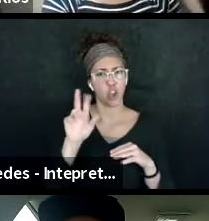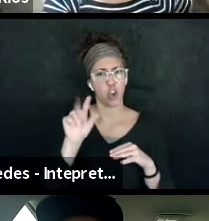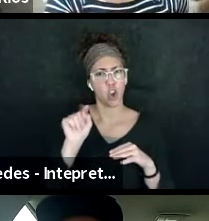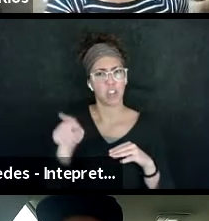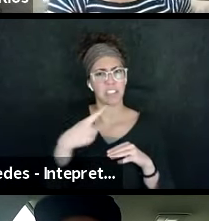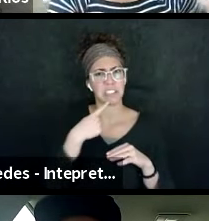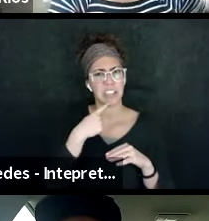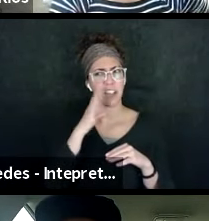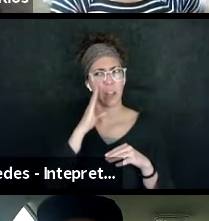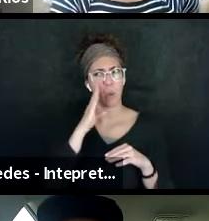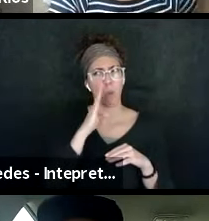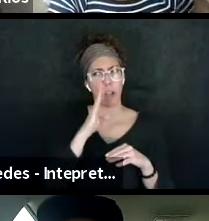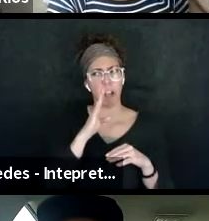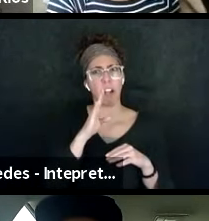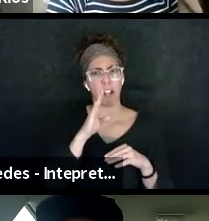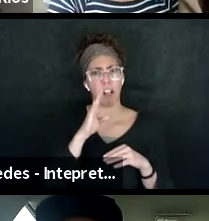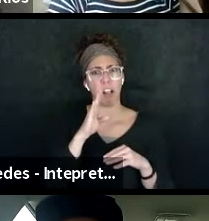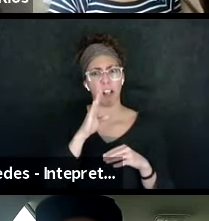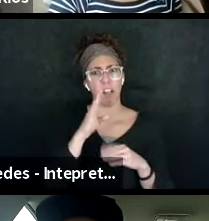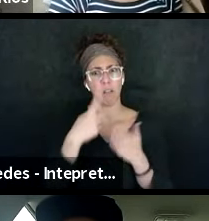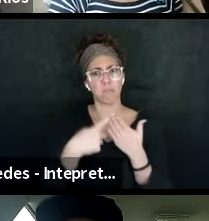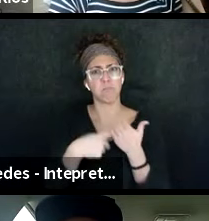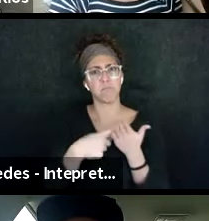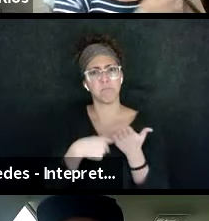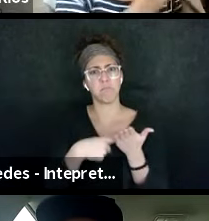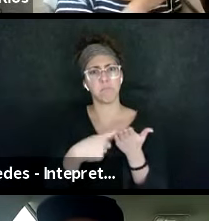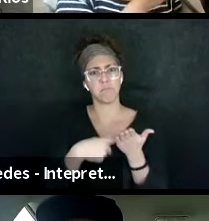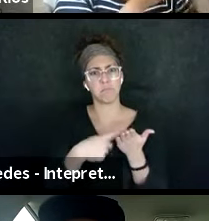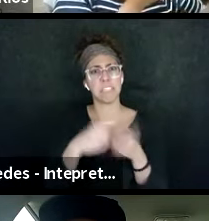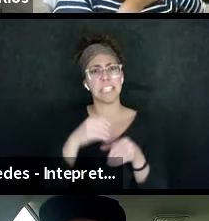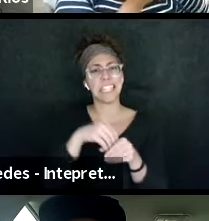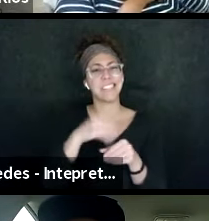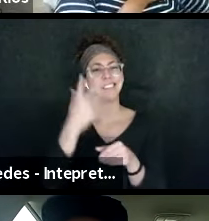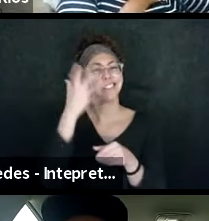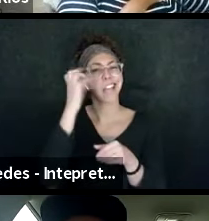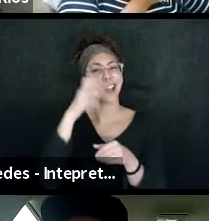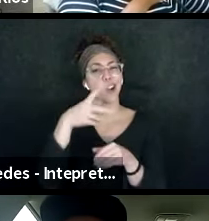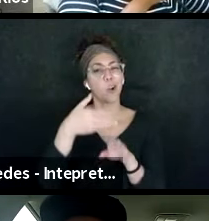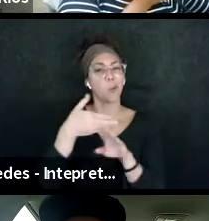address that also in the Tiger preview.